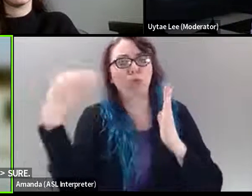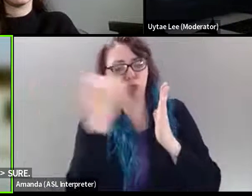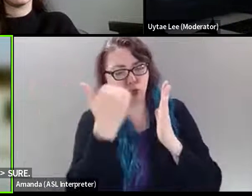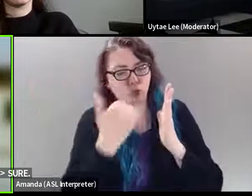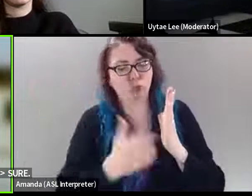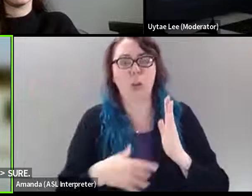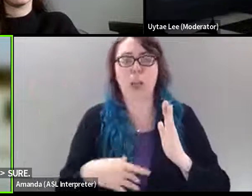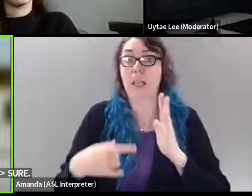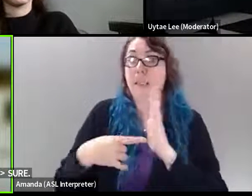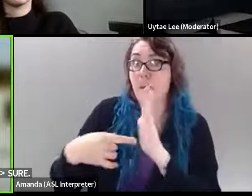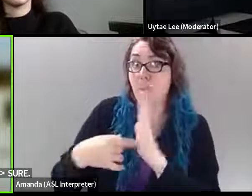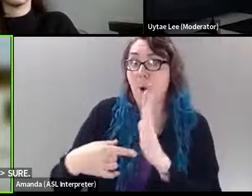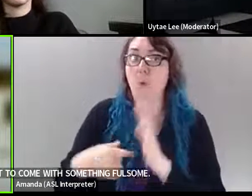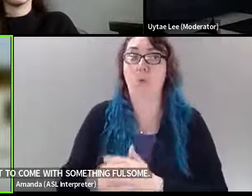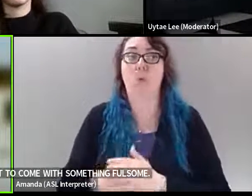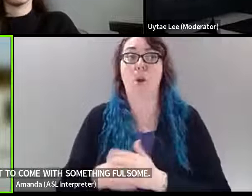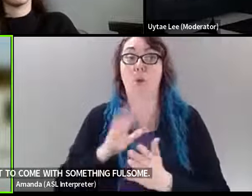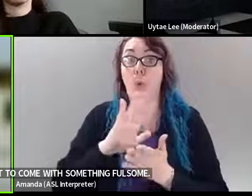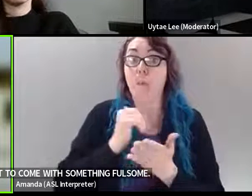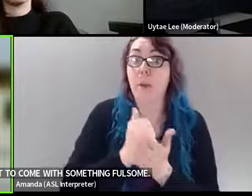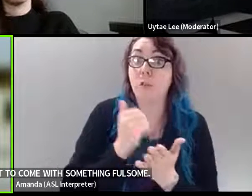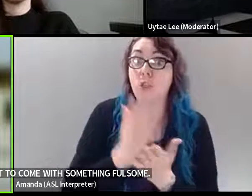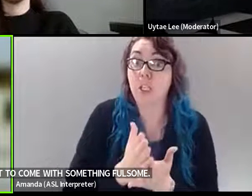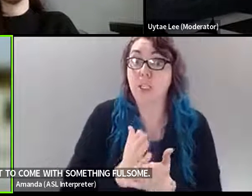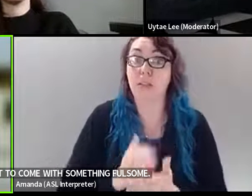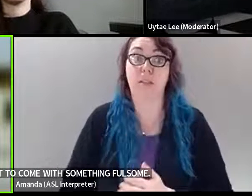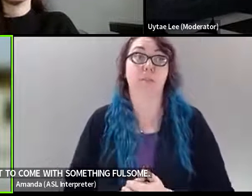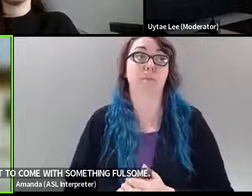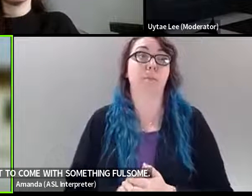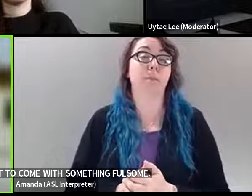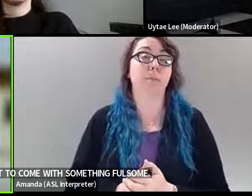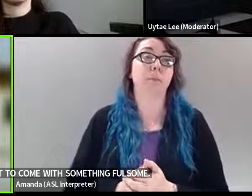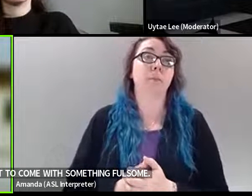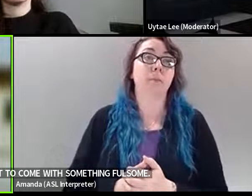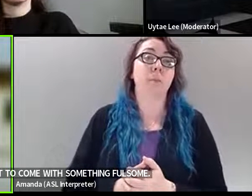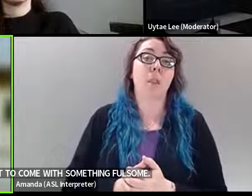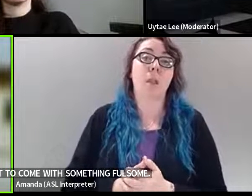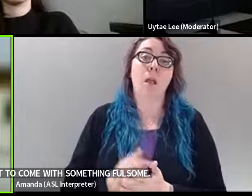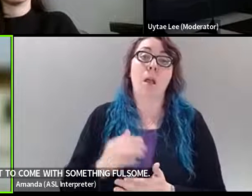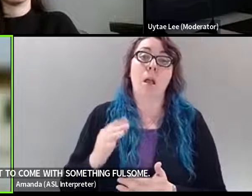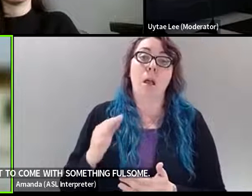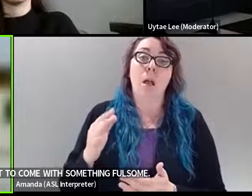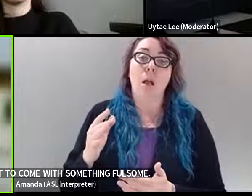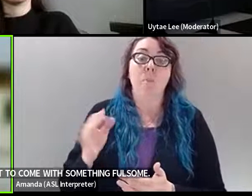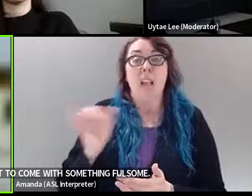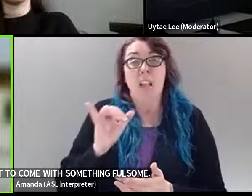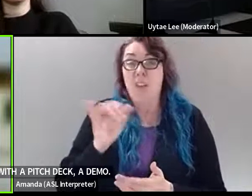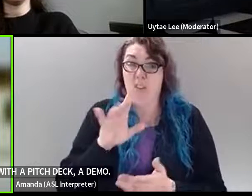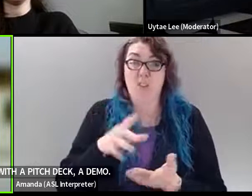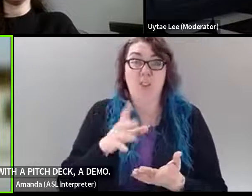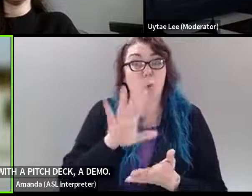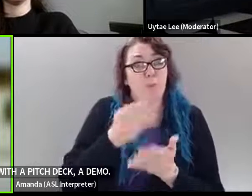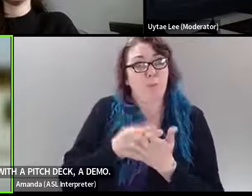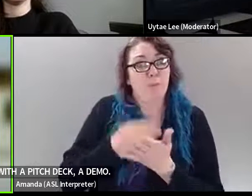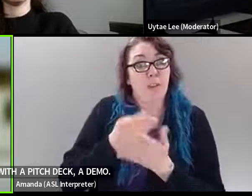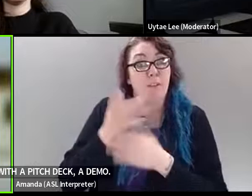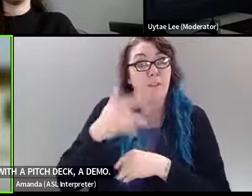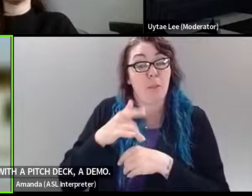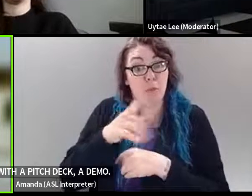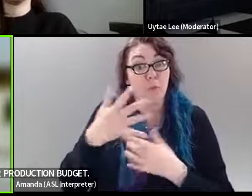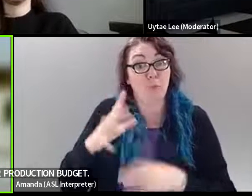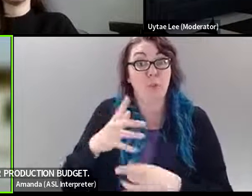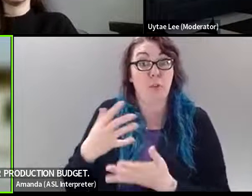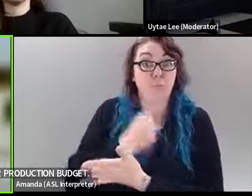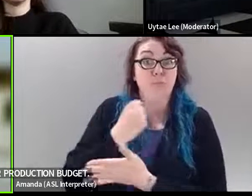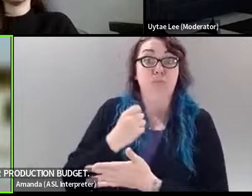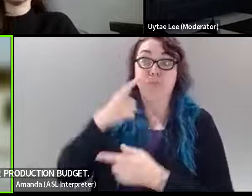you've got your production budget, and sometimes most importantly of all, you come with your financing, because a lot of what